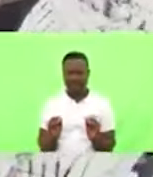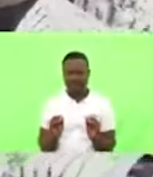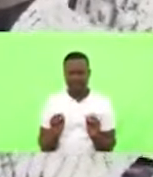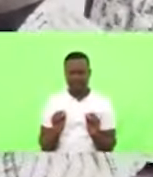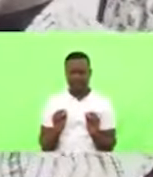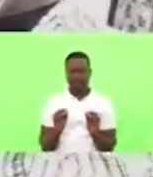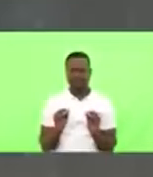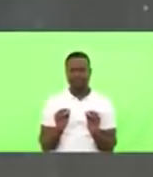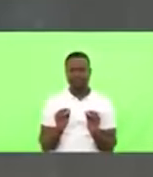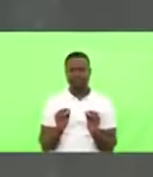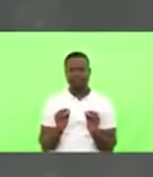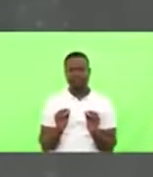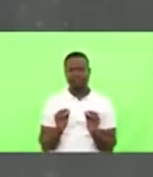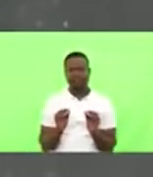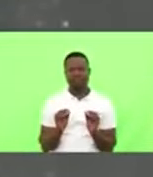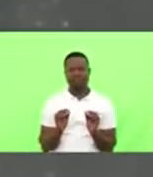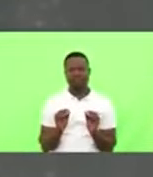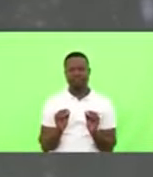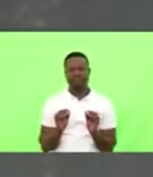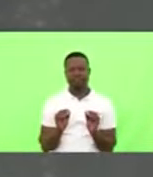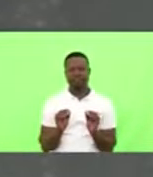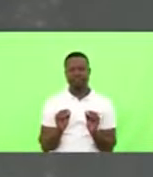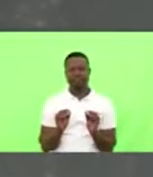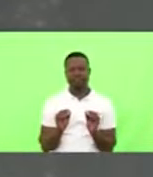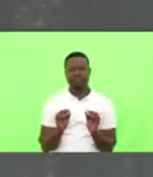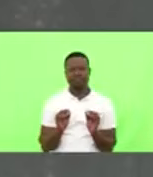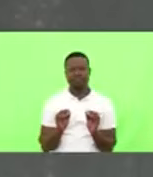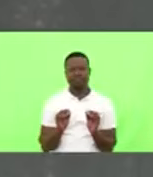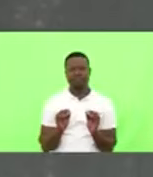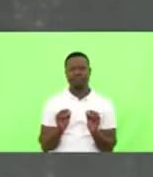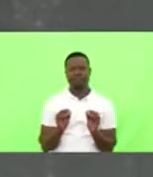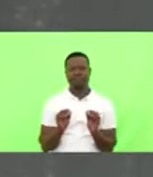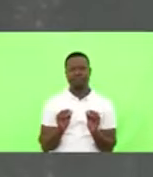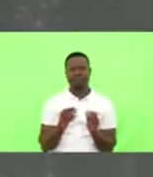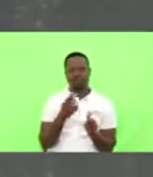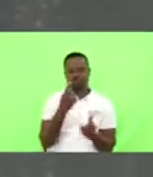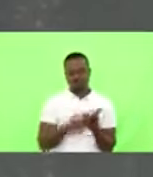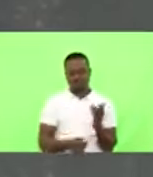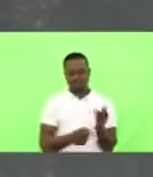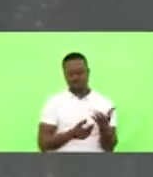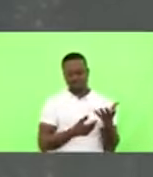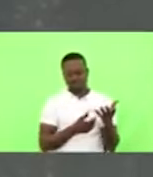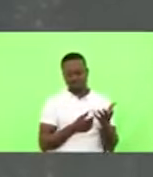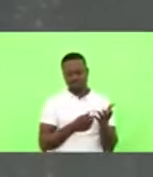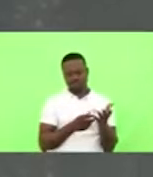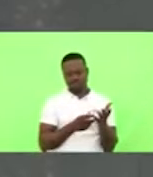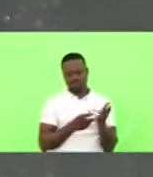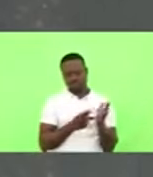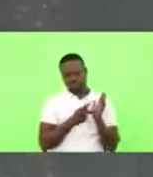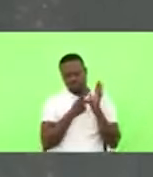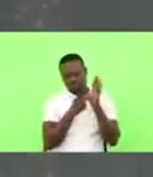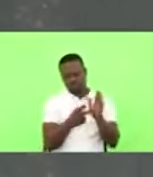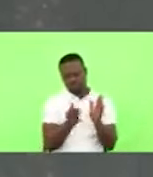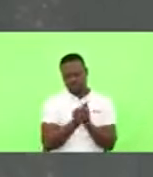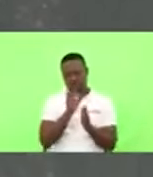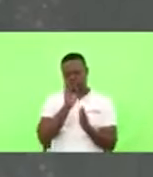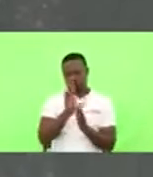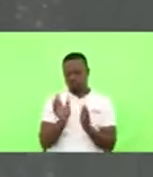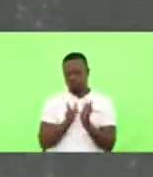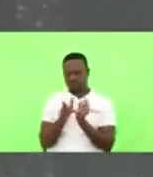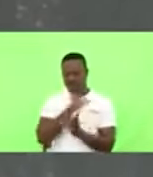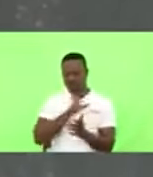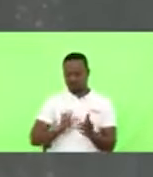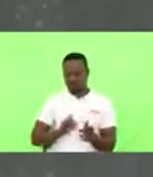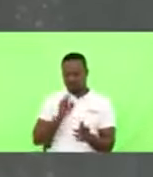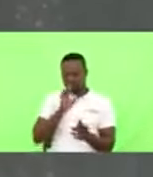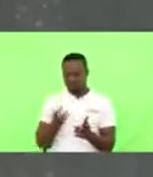What is the real, sustainable, timeless proof that Jesus Christ has indeed been raised from the